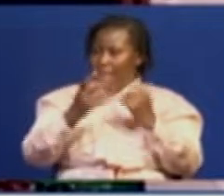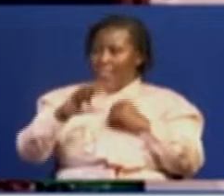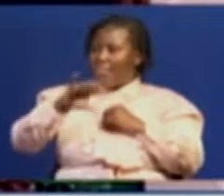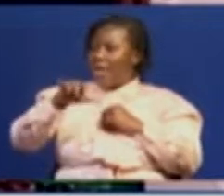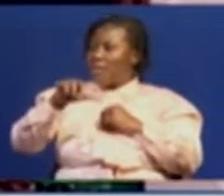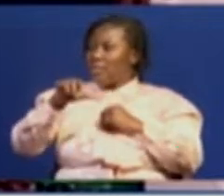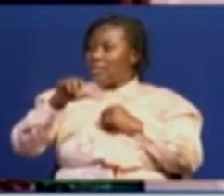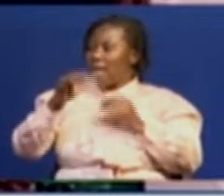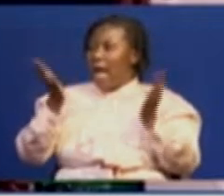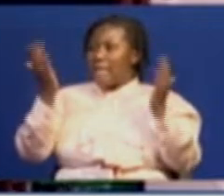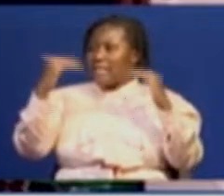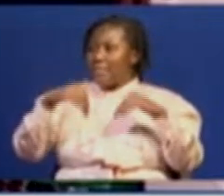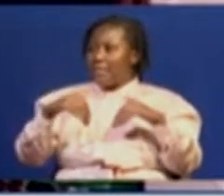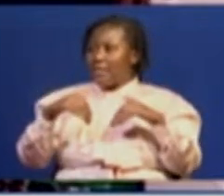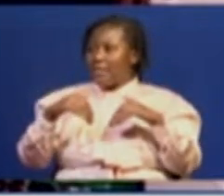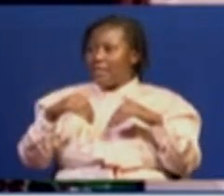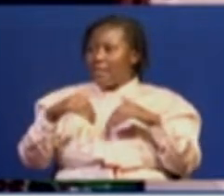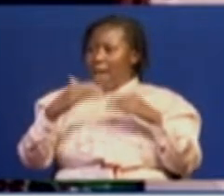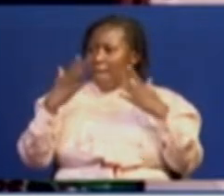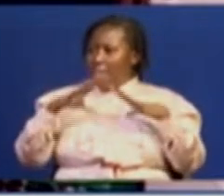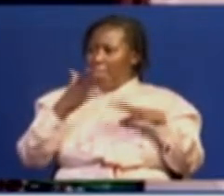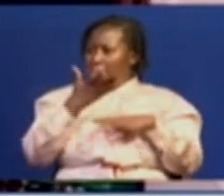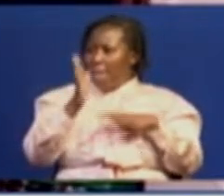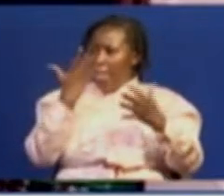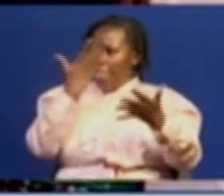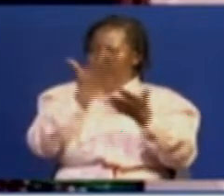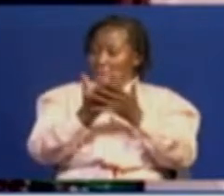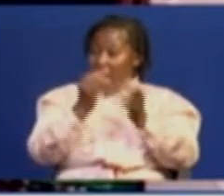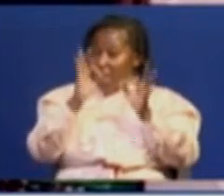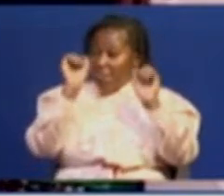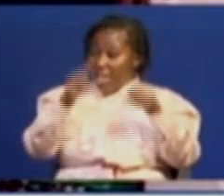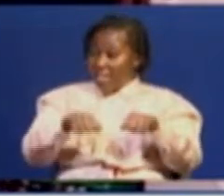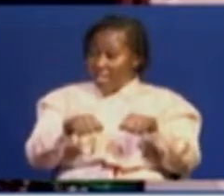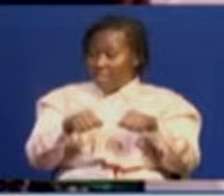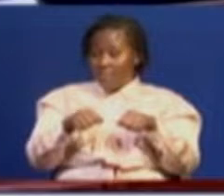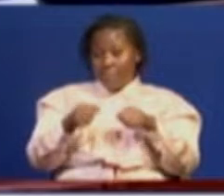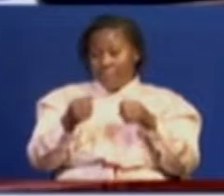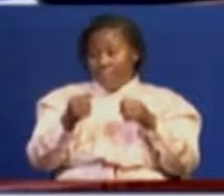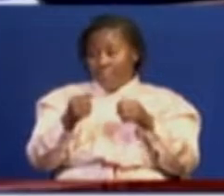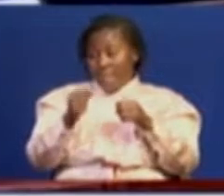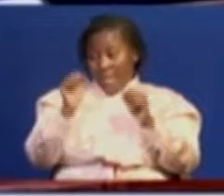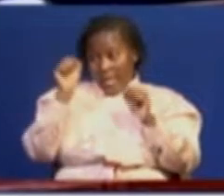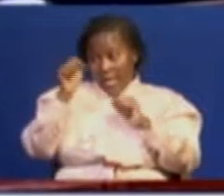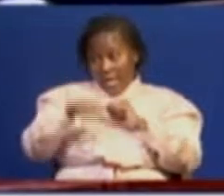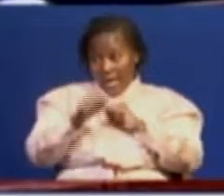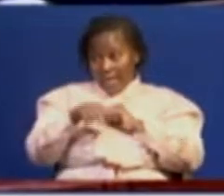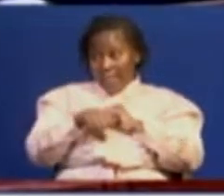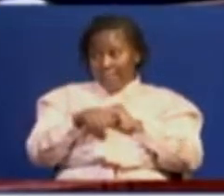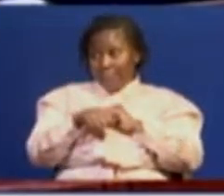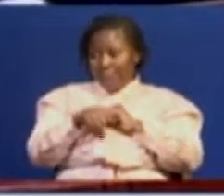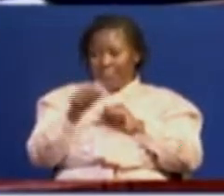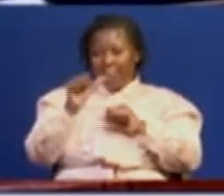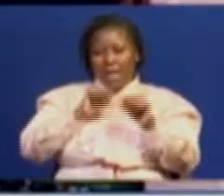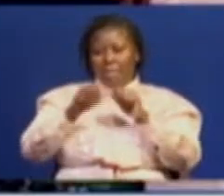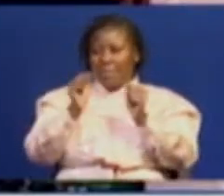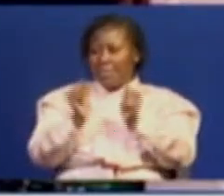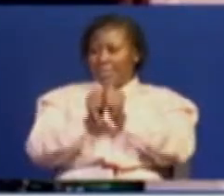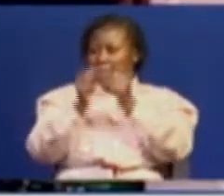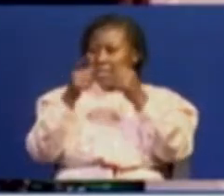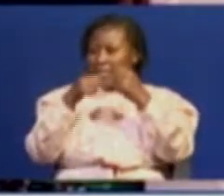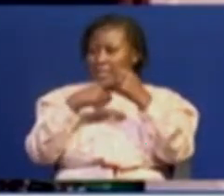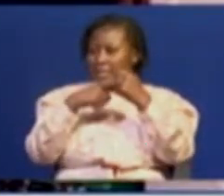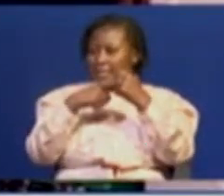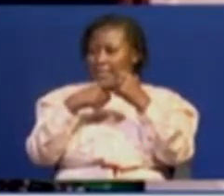kuchoma the county assembly. Thank you. Were there people who were arrested, and if yes, were they charged? Yes.